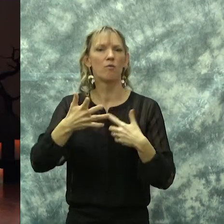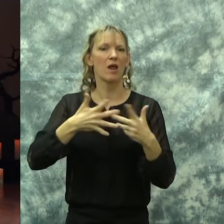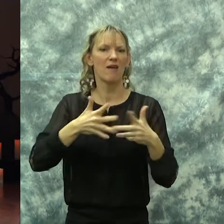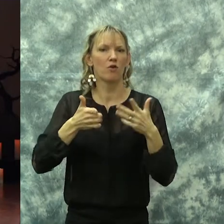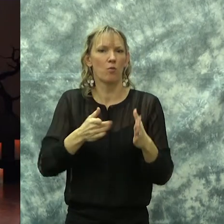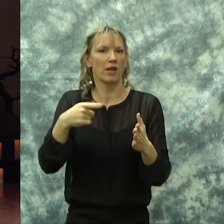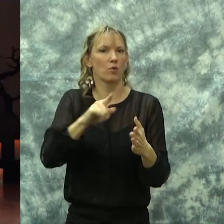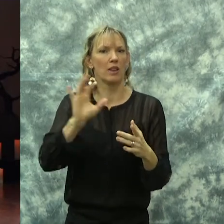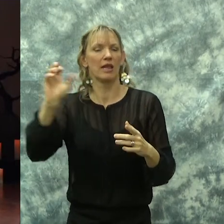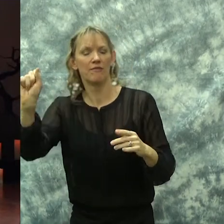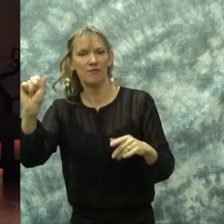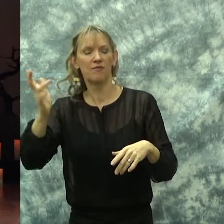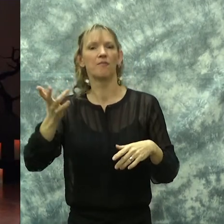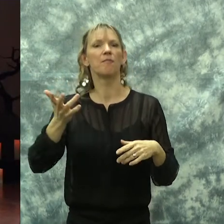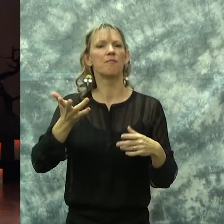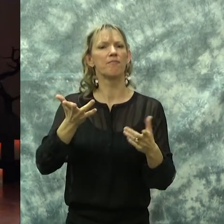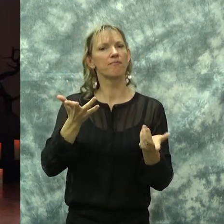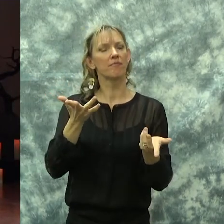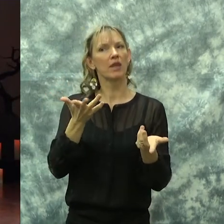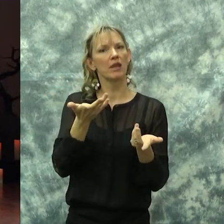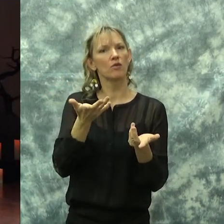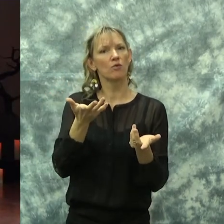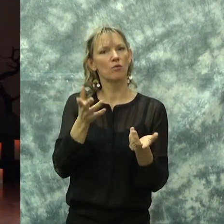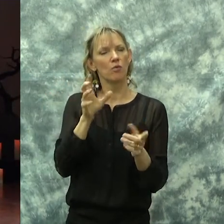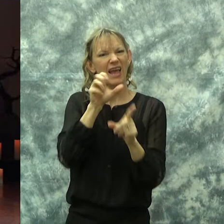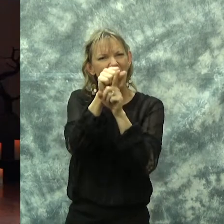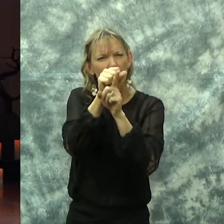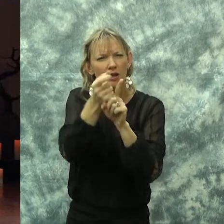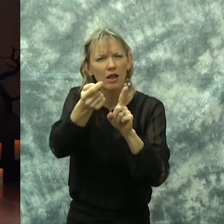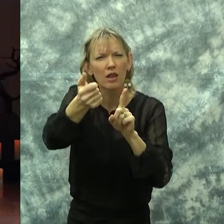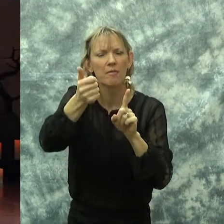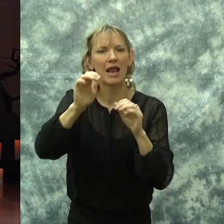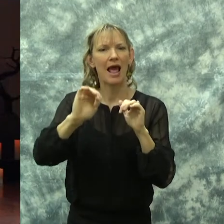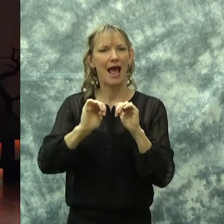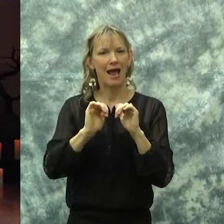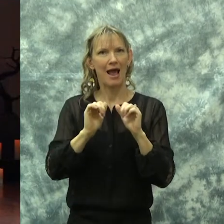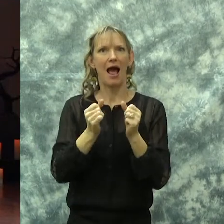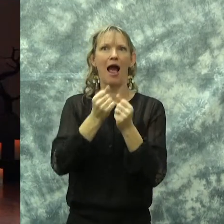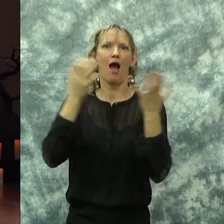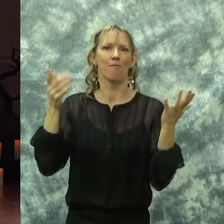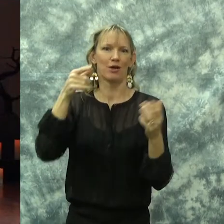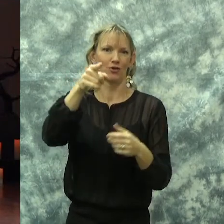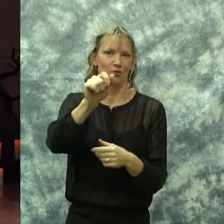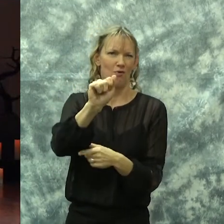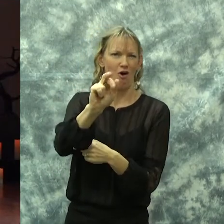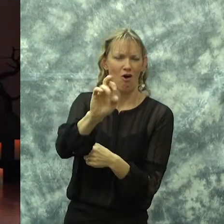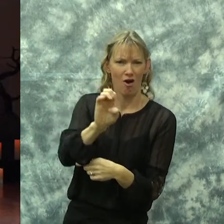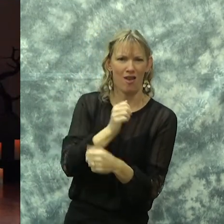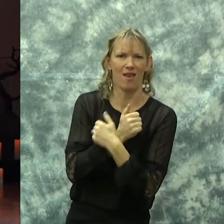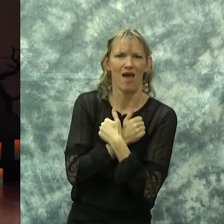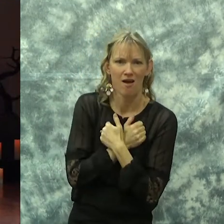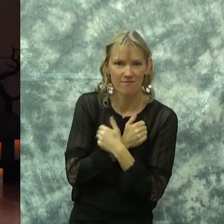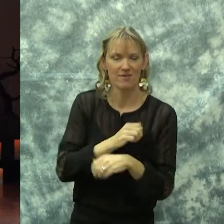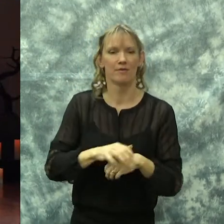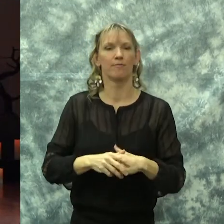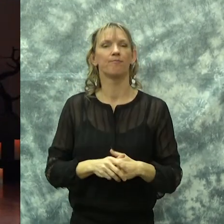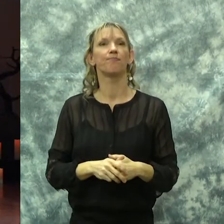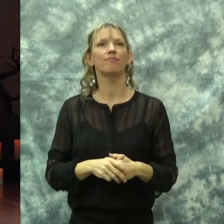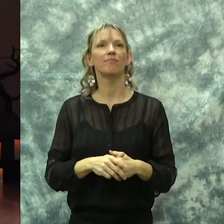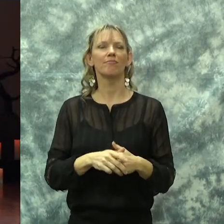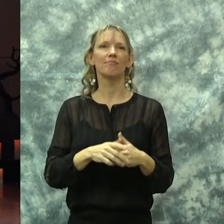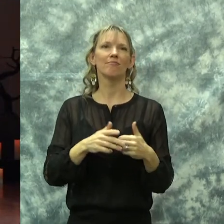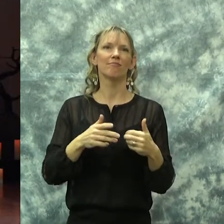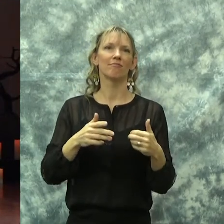this sanctuary, it's just to get a glimpse of how loved you are. And we're so glad you're here at Mile High Church.